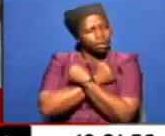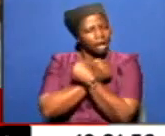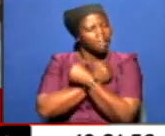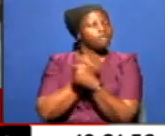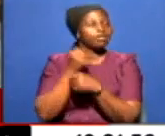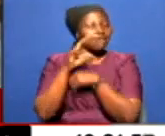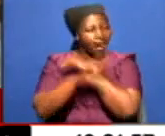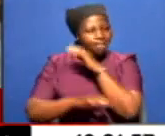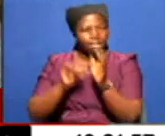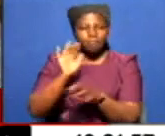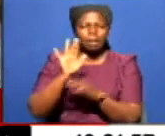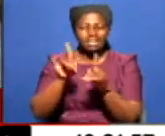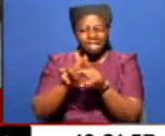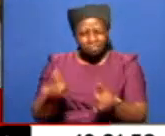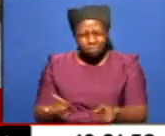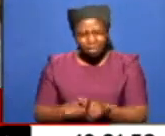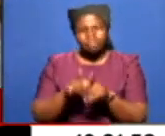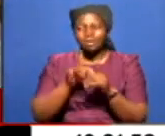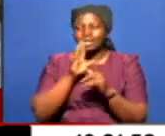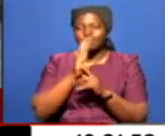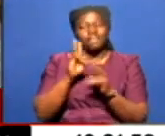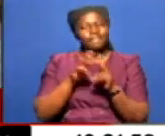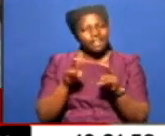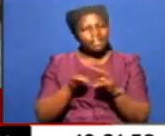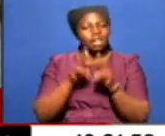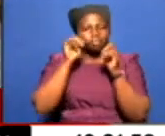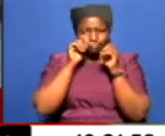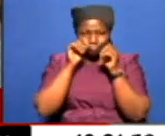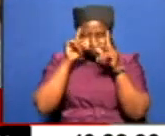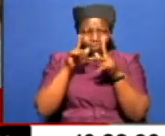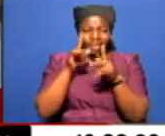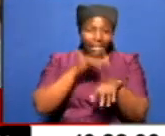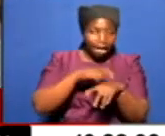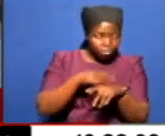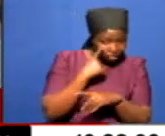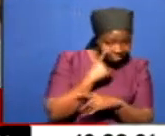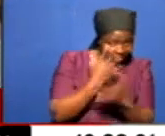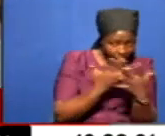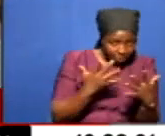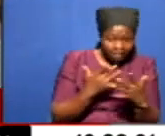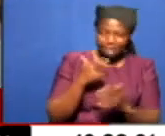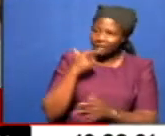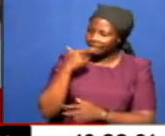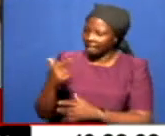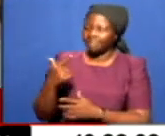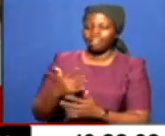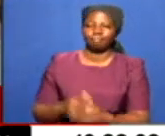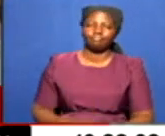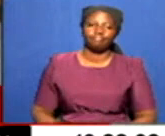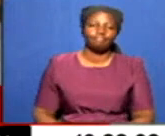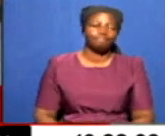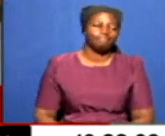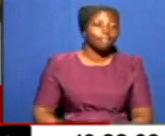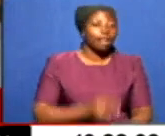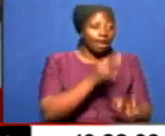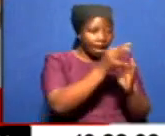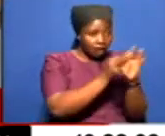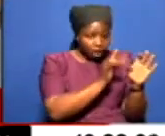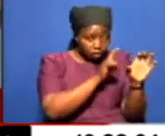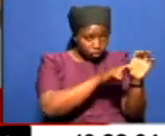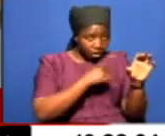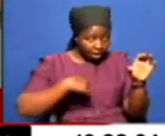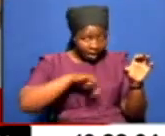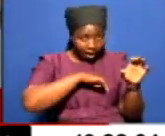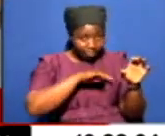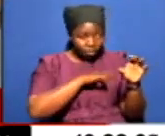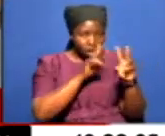resilient as possible. And when they see something, they say something. Indeed. Yes. In case you just joined us, you're watching KBC News